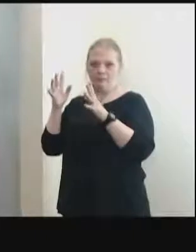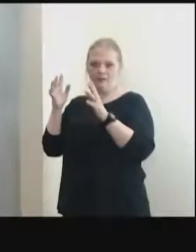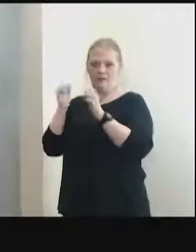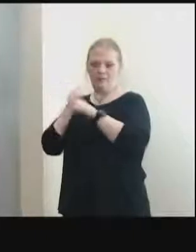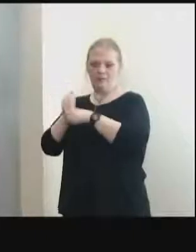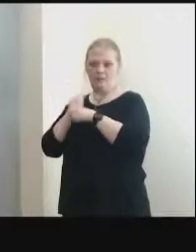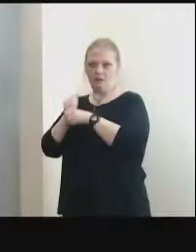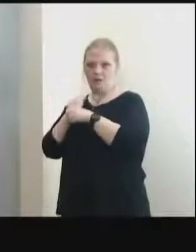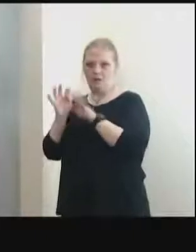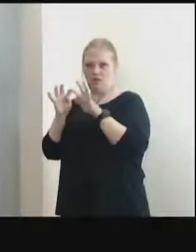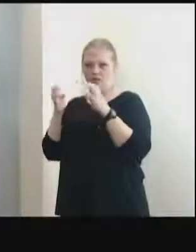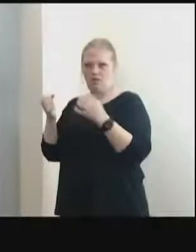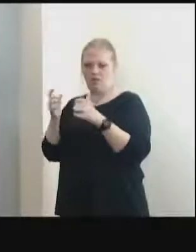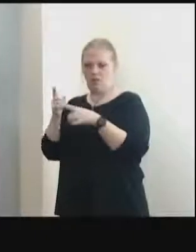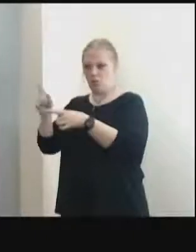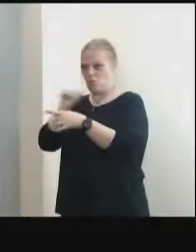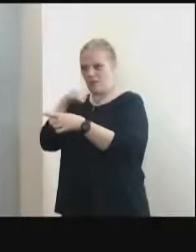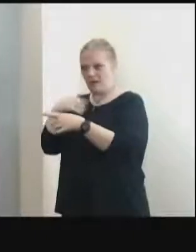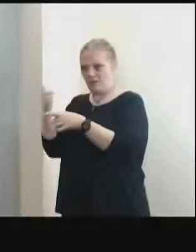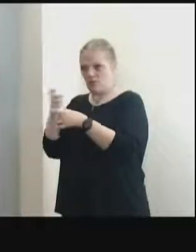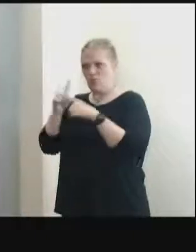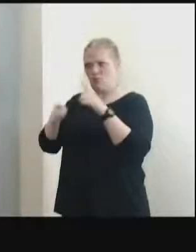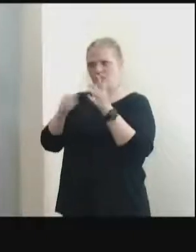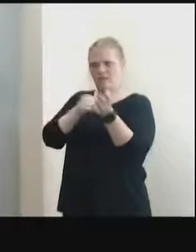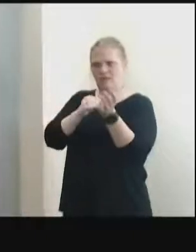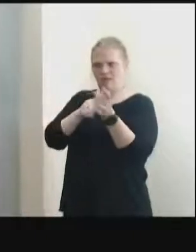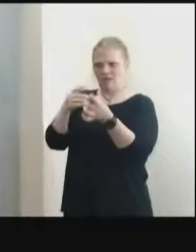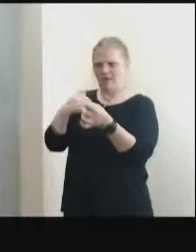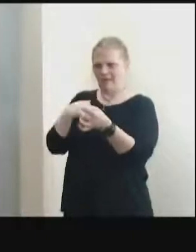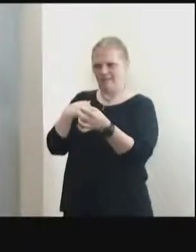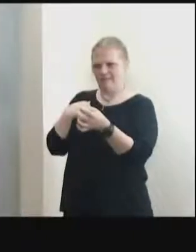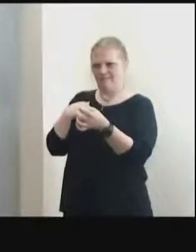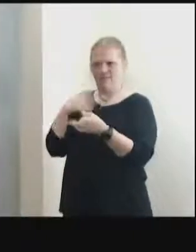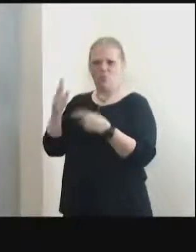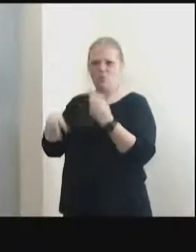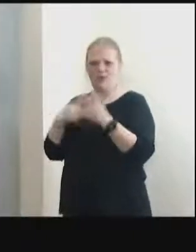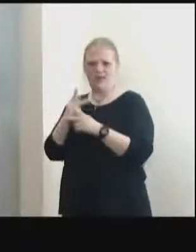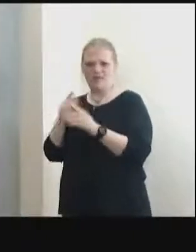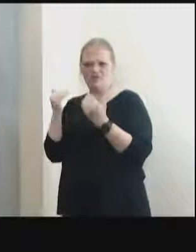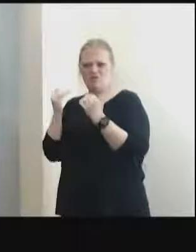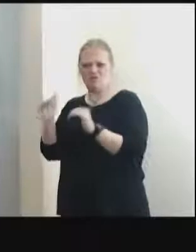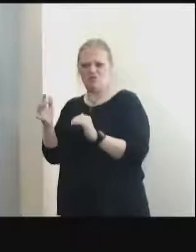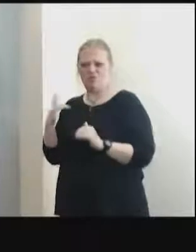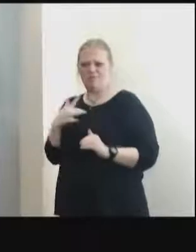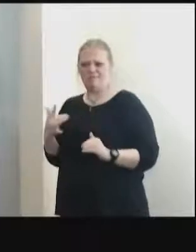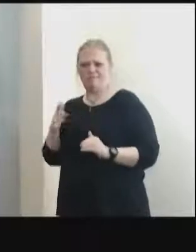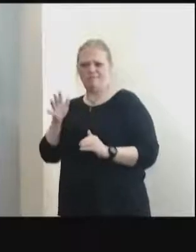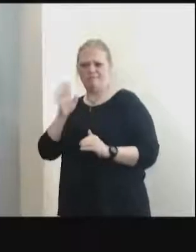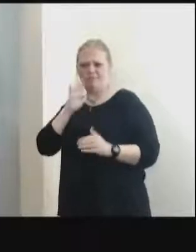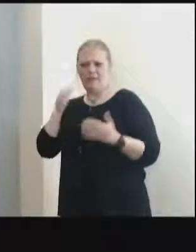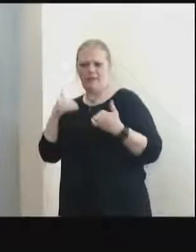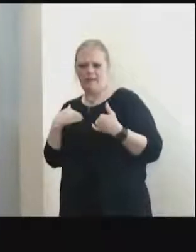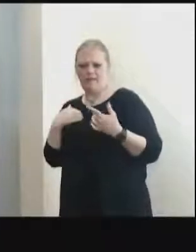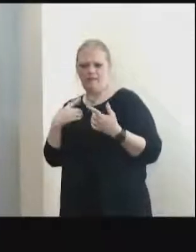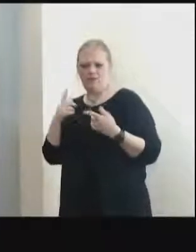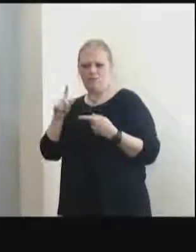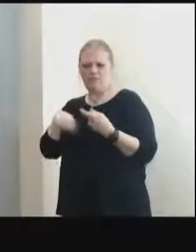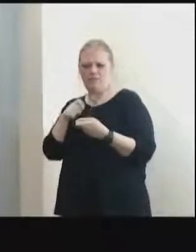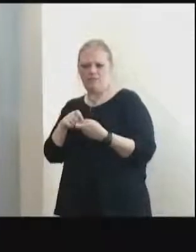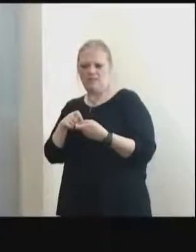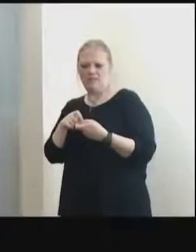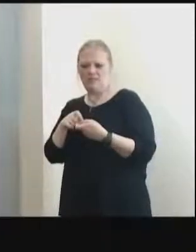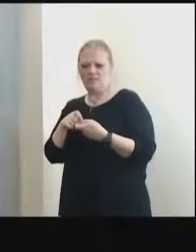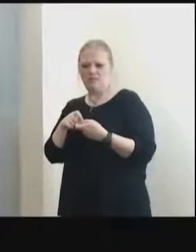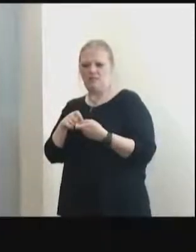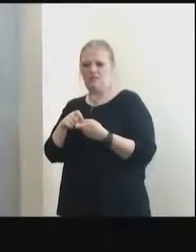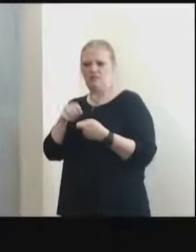However, Dr. Burstein does. So what kind of restrictions are you likely to have when a certain